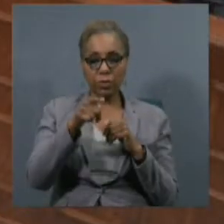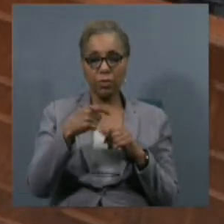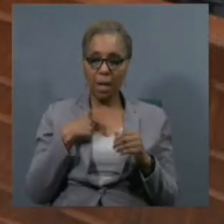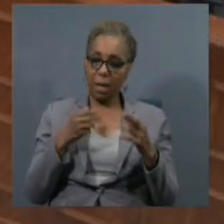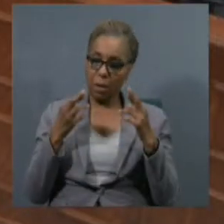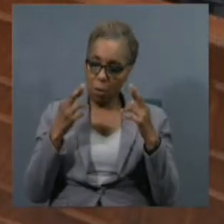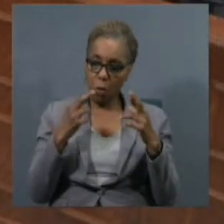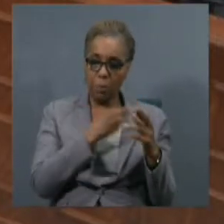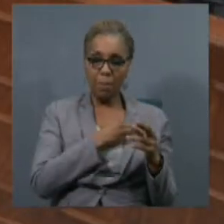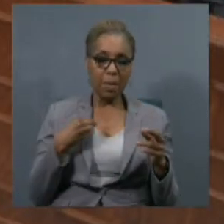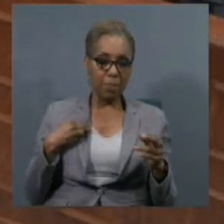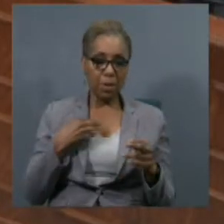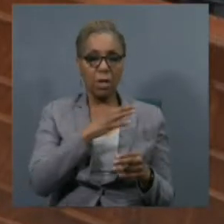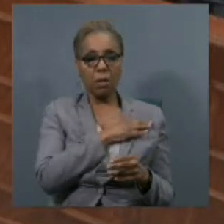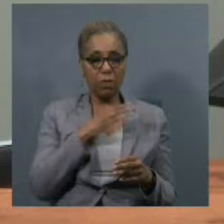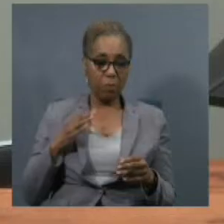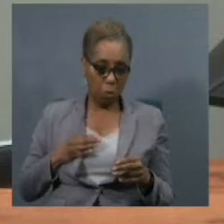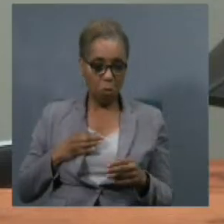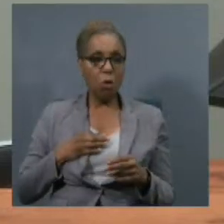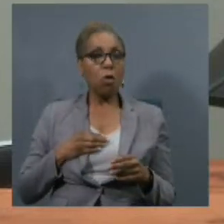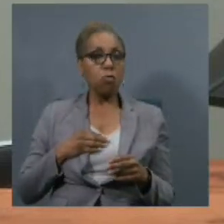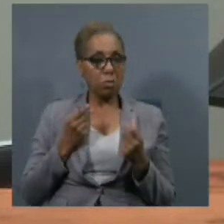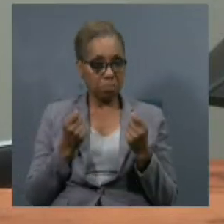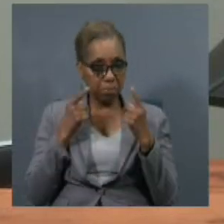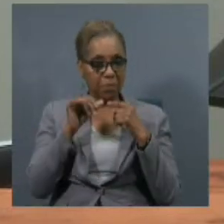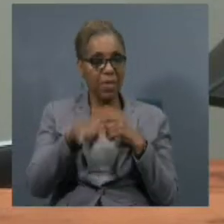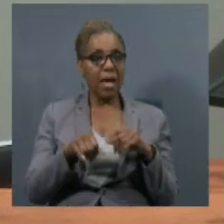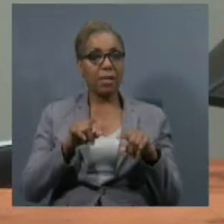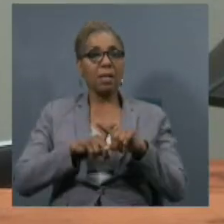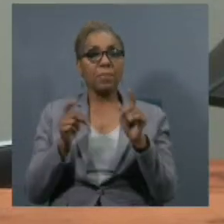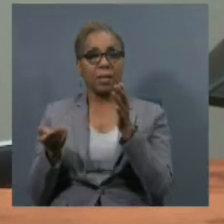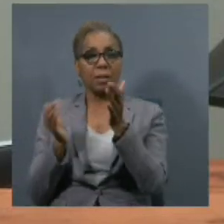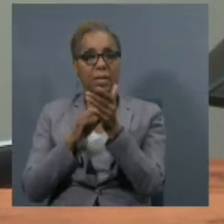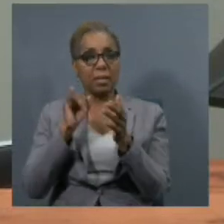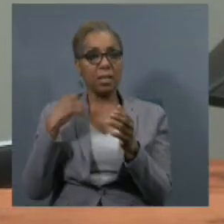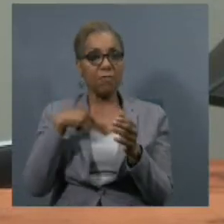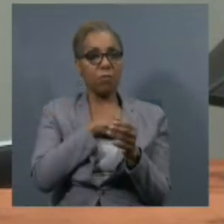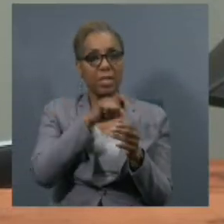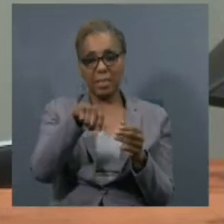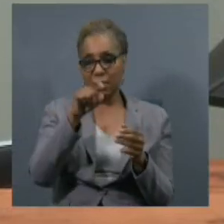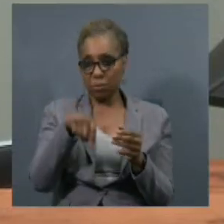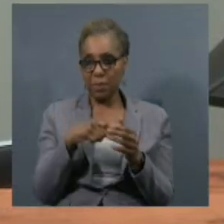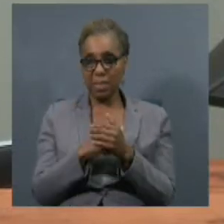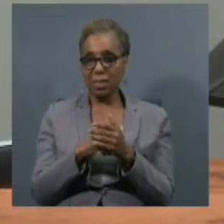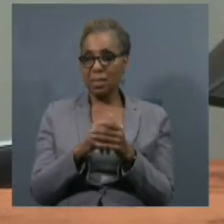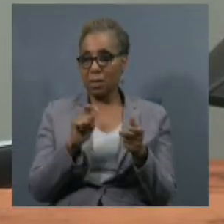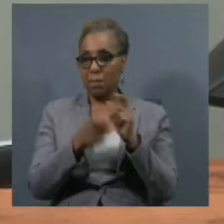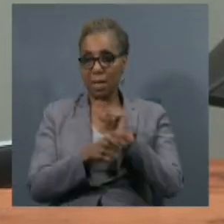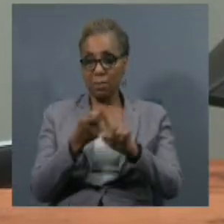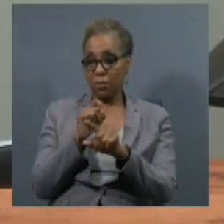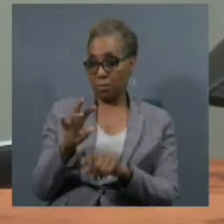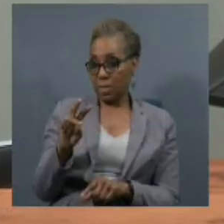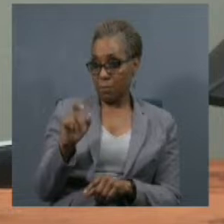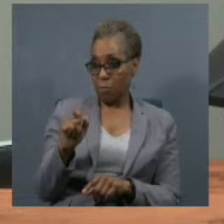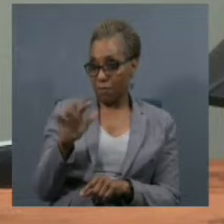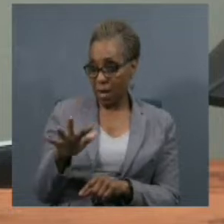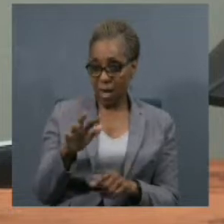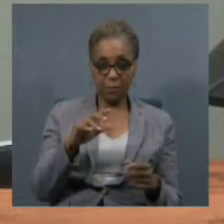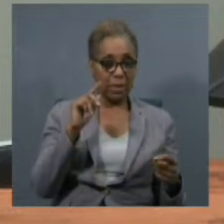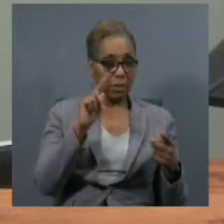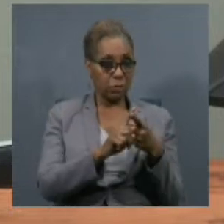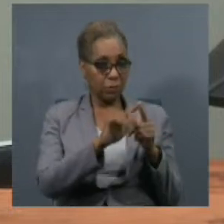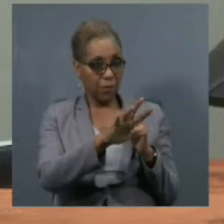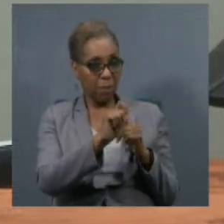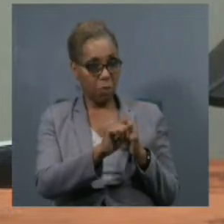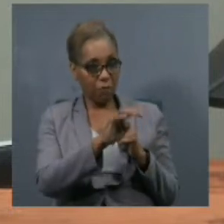board will see that. And I think also, again, if it needs to be amended from 7.5 to 5.4,